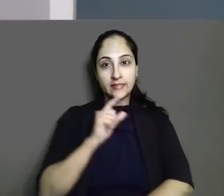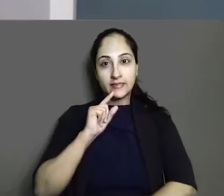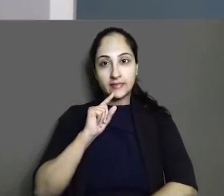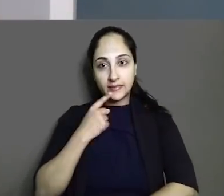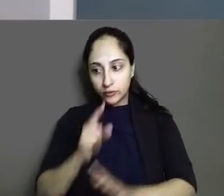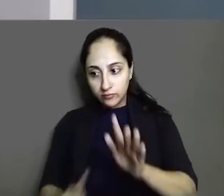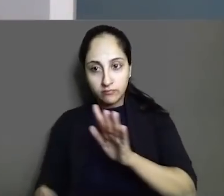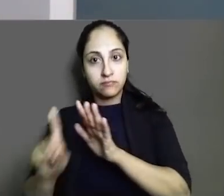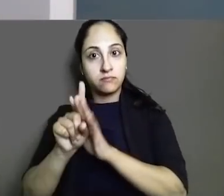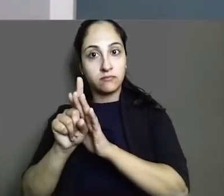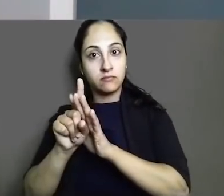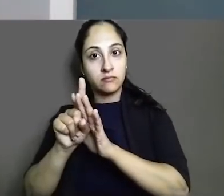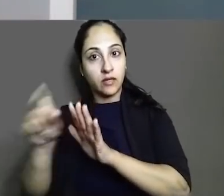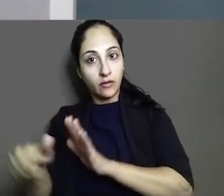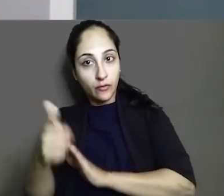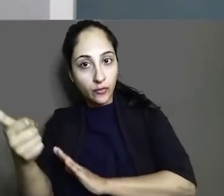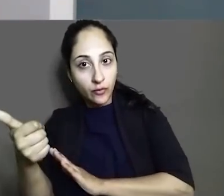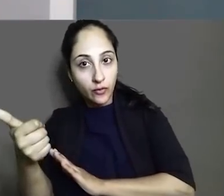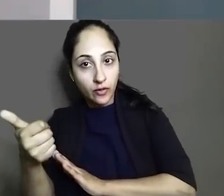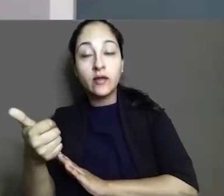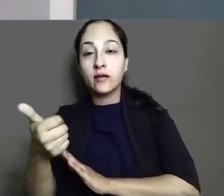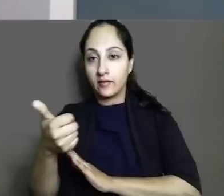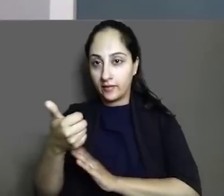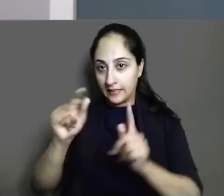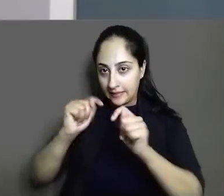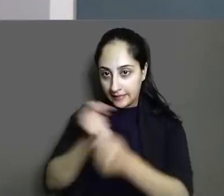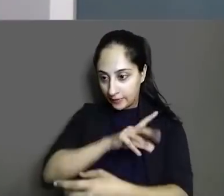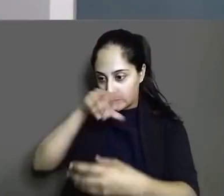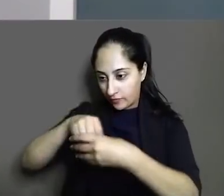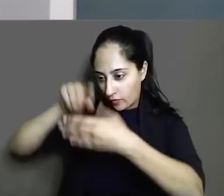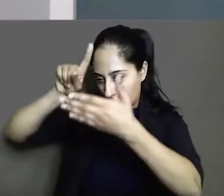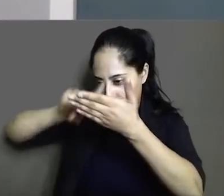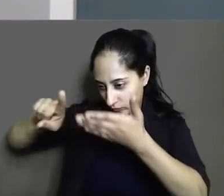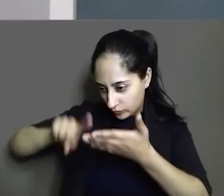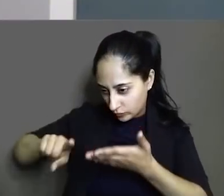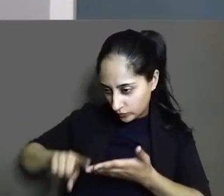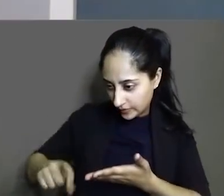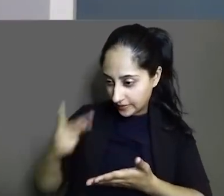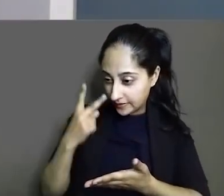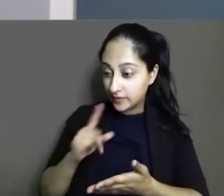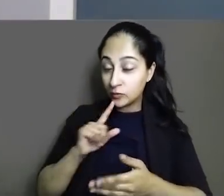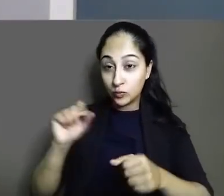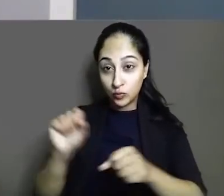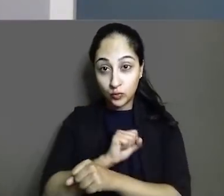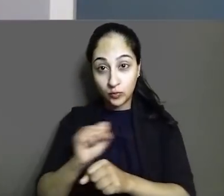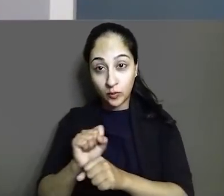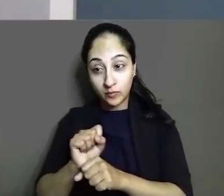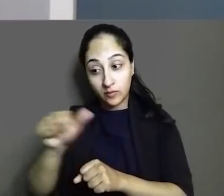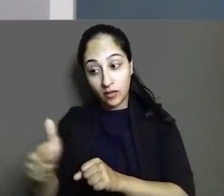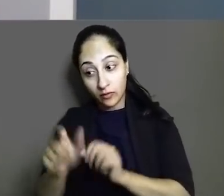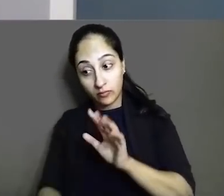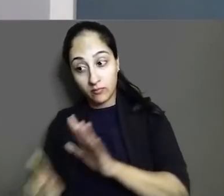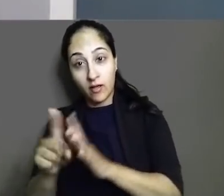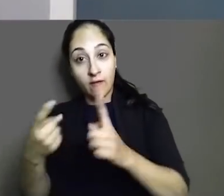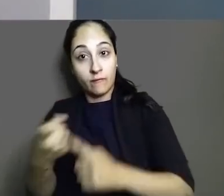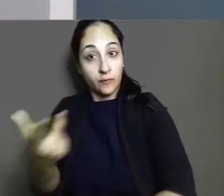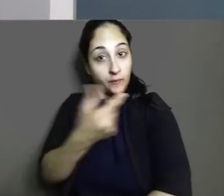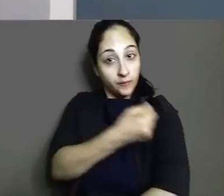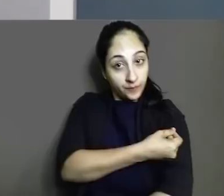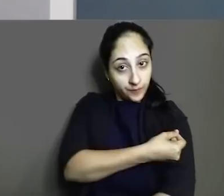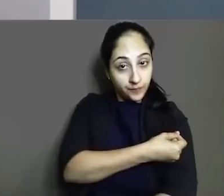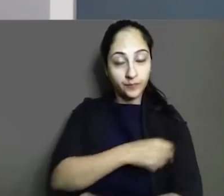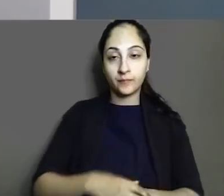cause severe allergic reactions. Most anaphylactic reactions happen within 30 minutes, and they can be treated with an